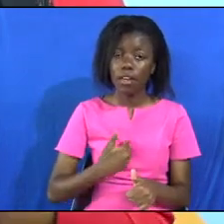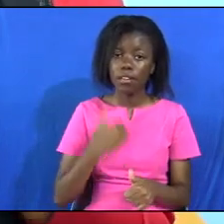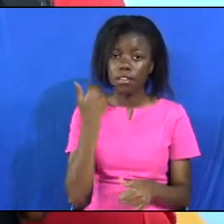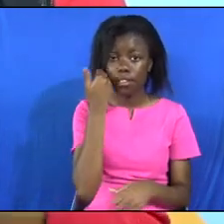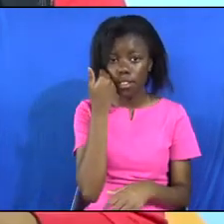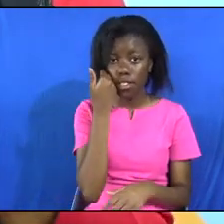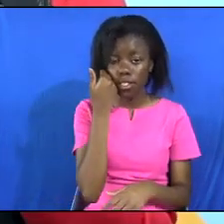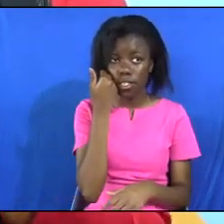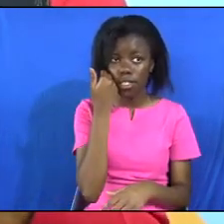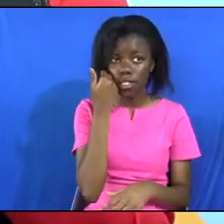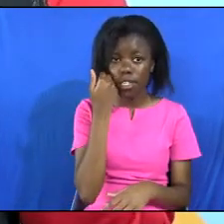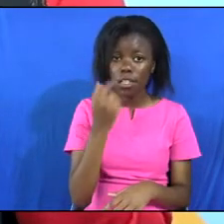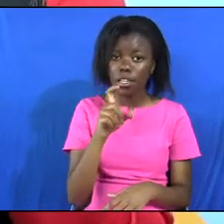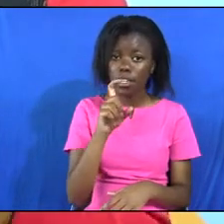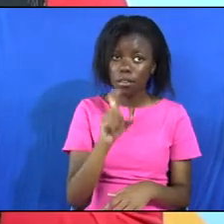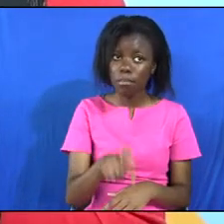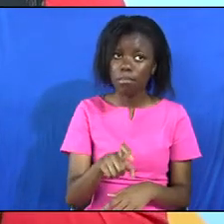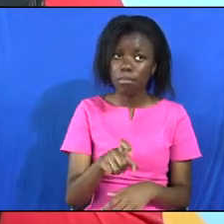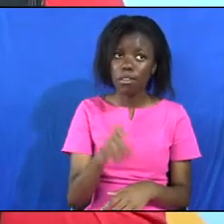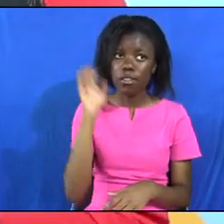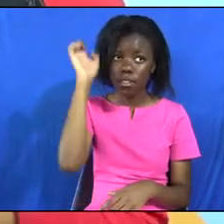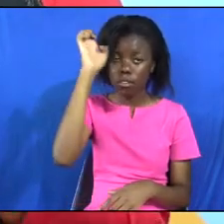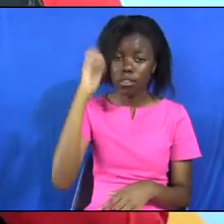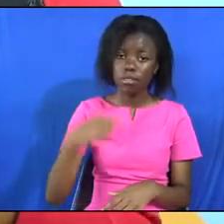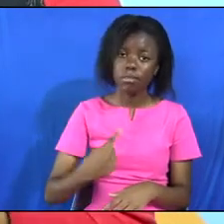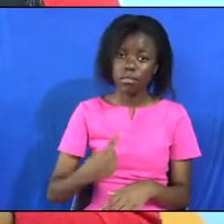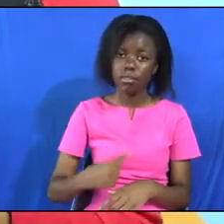affected, I must educate myself.